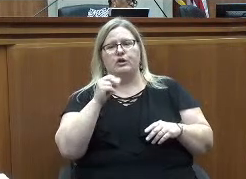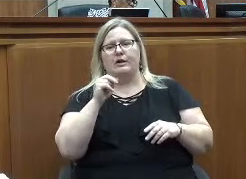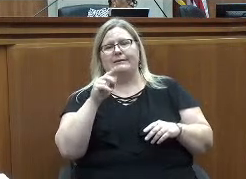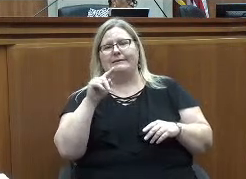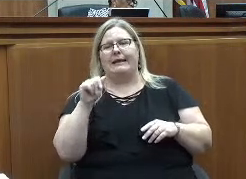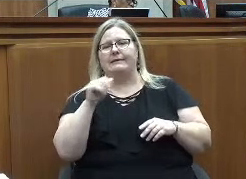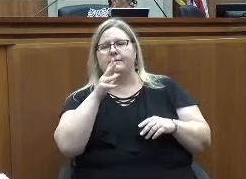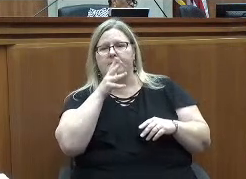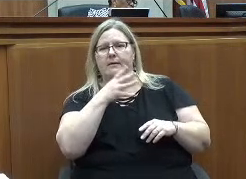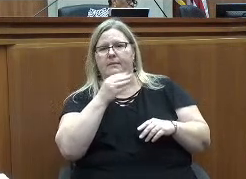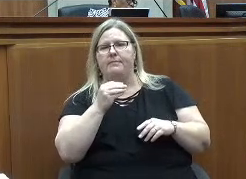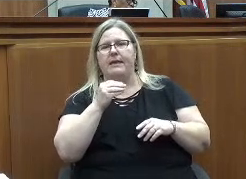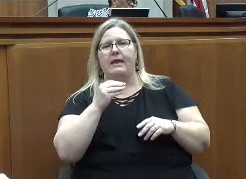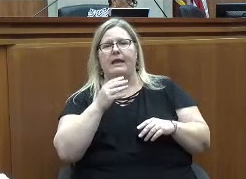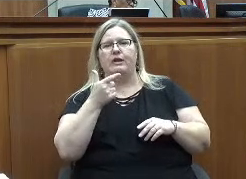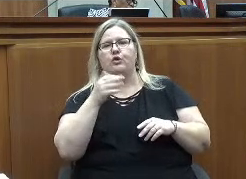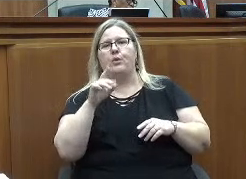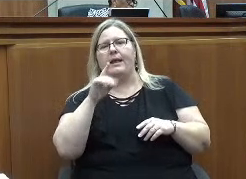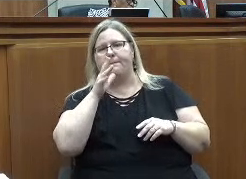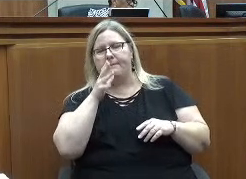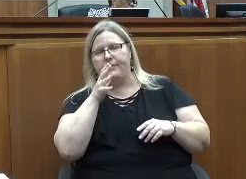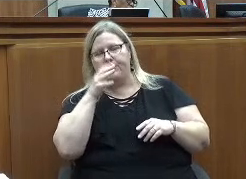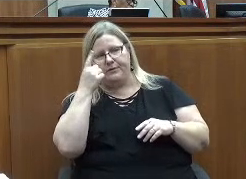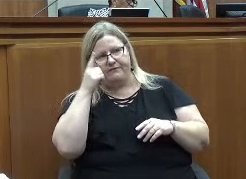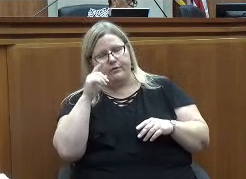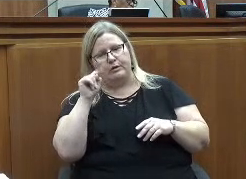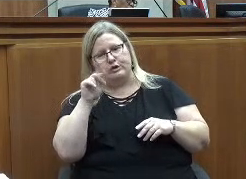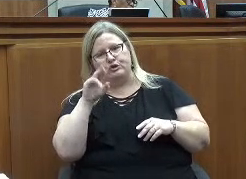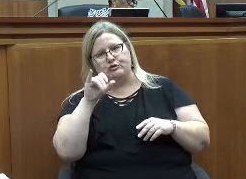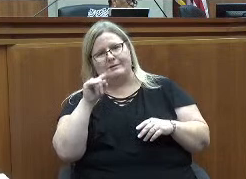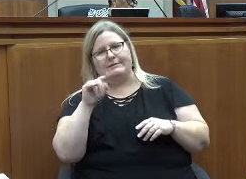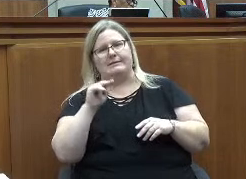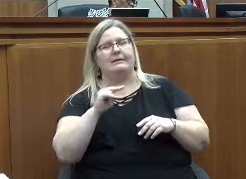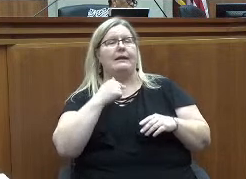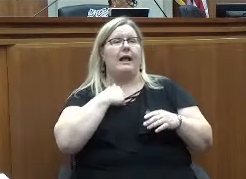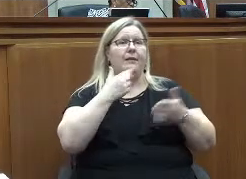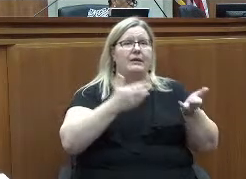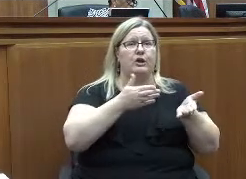I'm here to ask for your support for ACE.